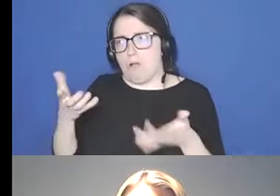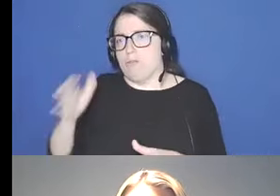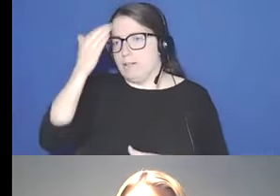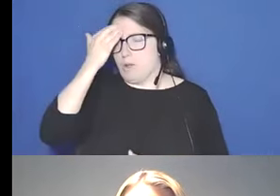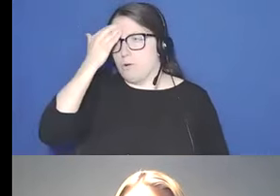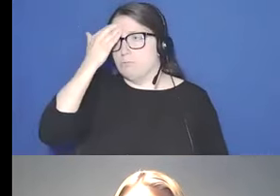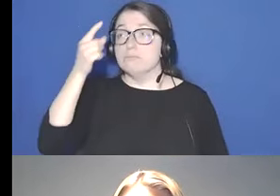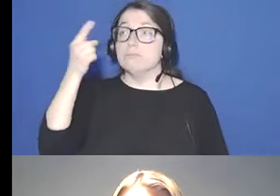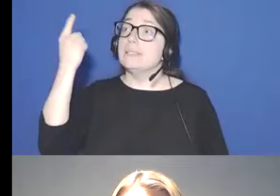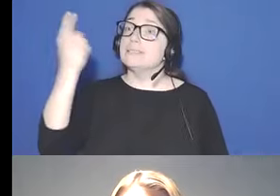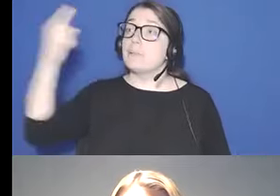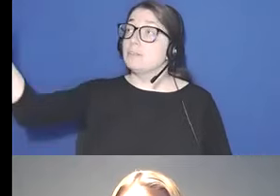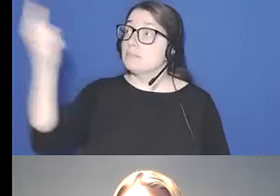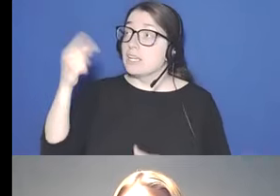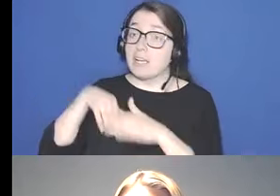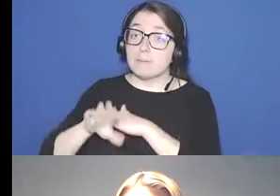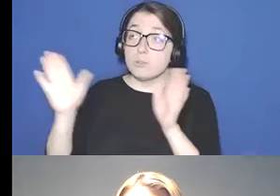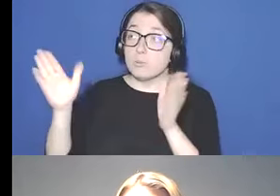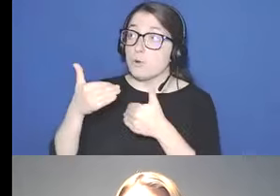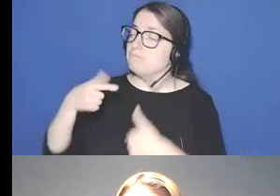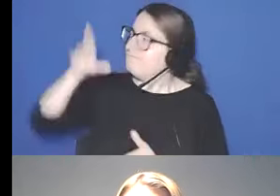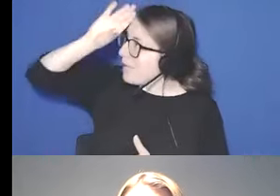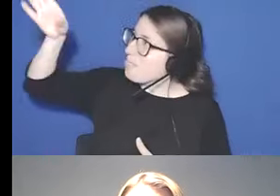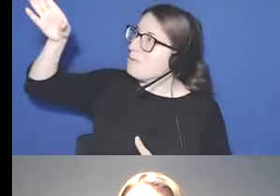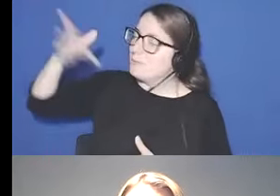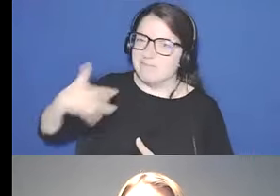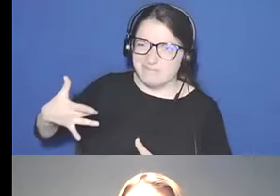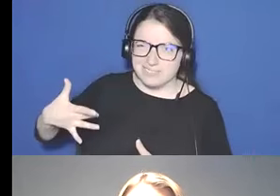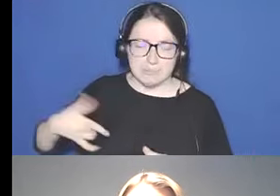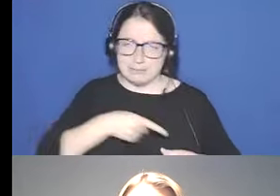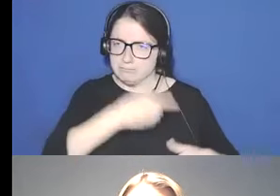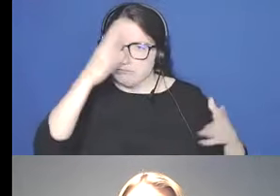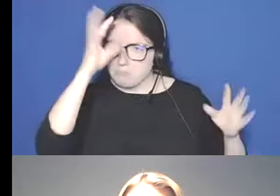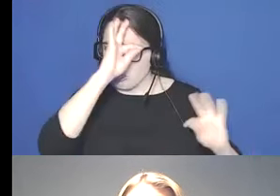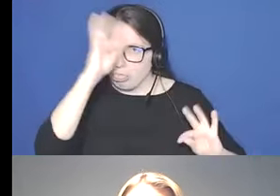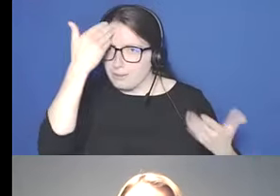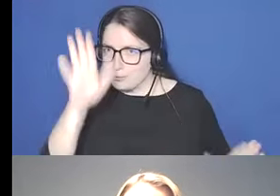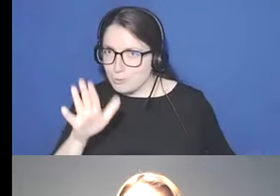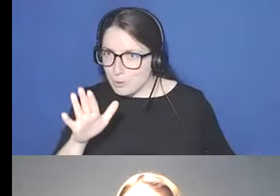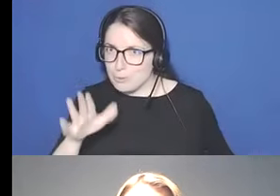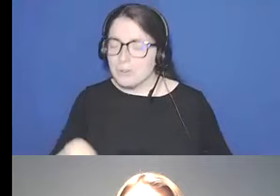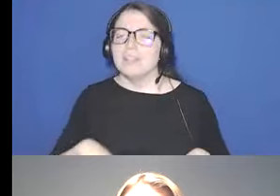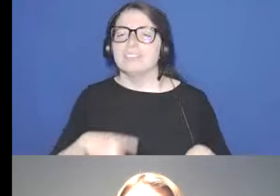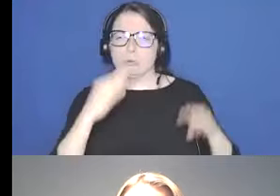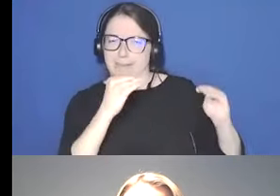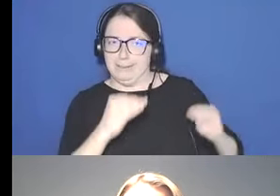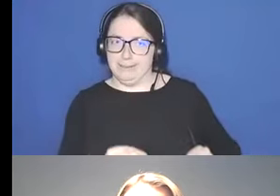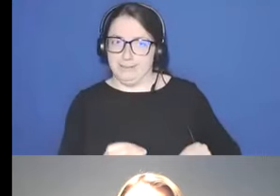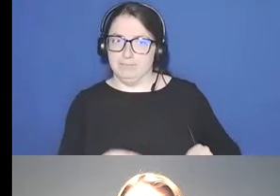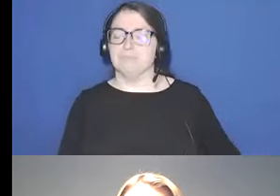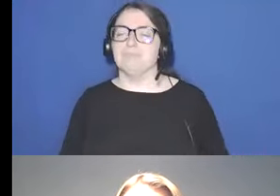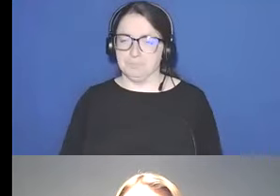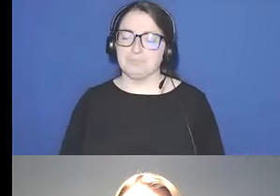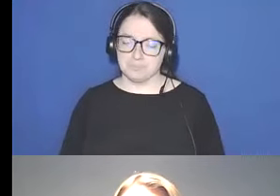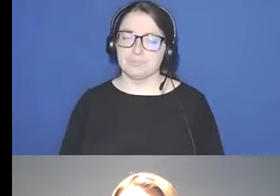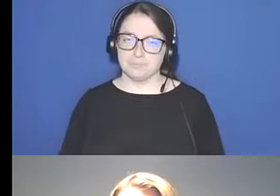doesn't necessarily know that. So we have to teach him that. So I would break stuff down to him. And we also